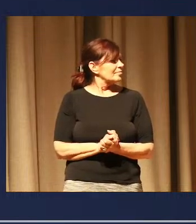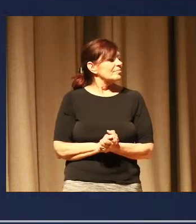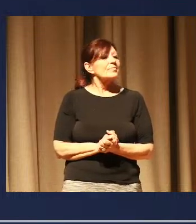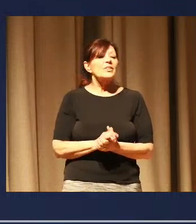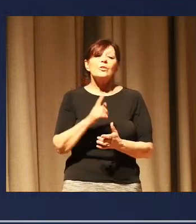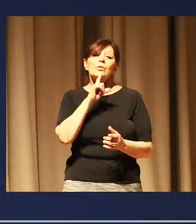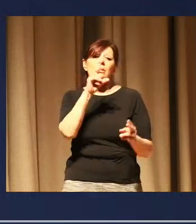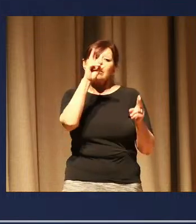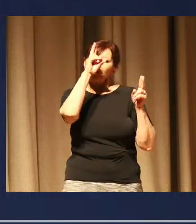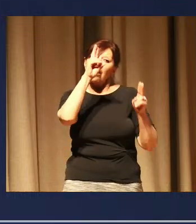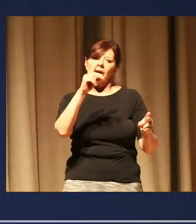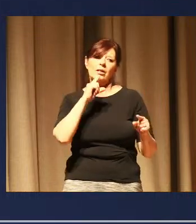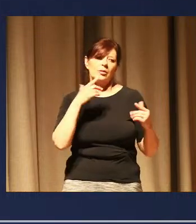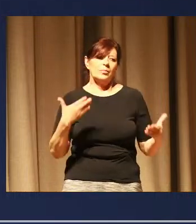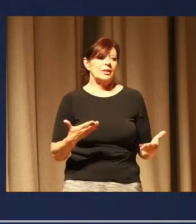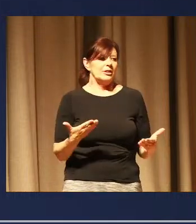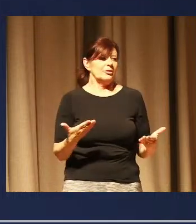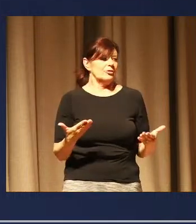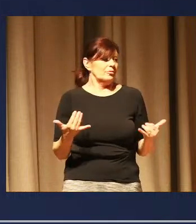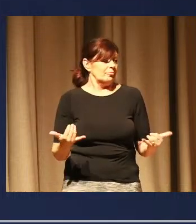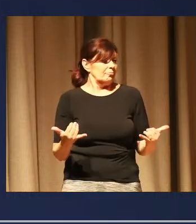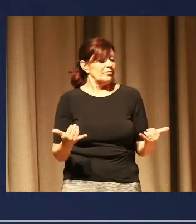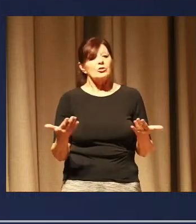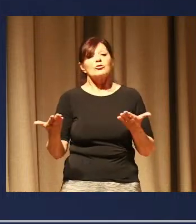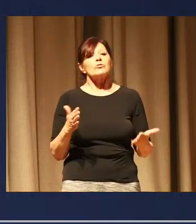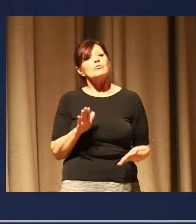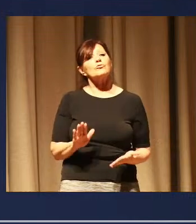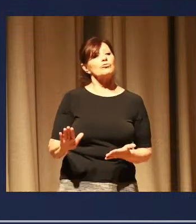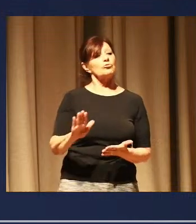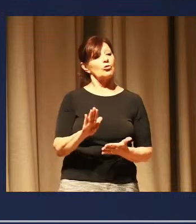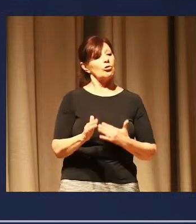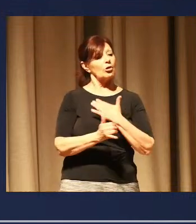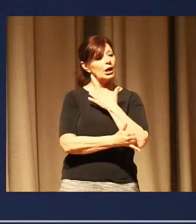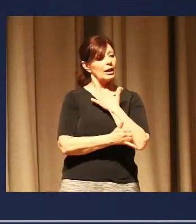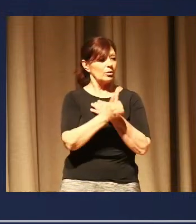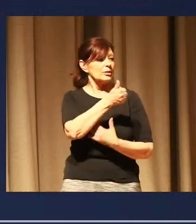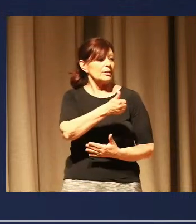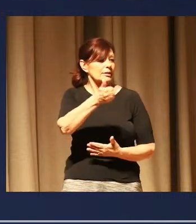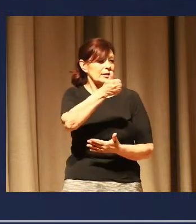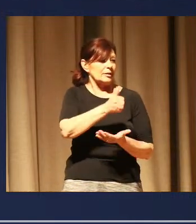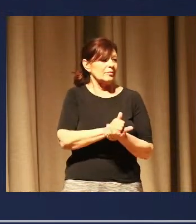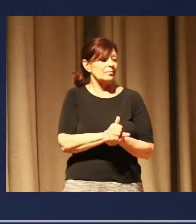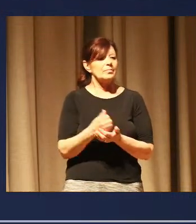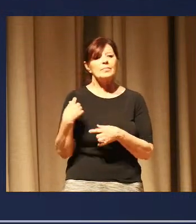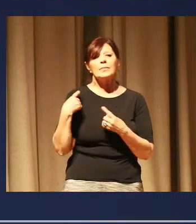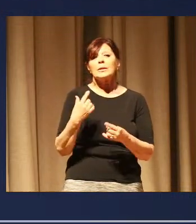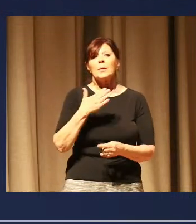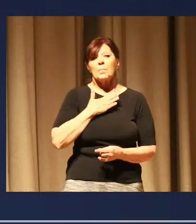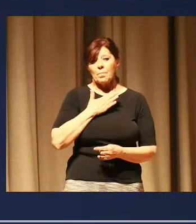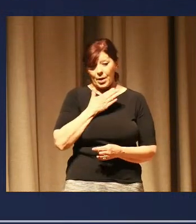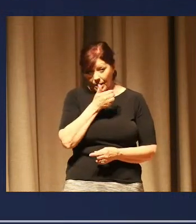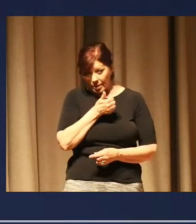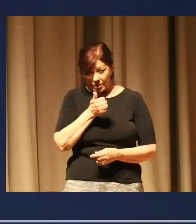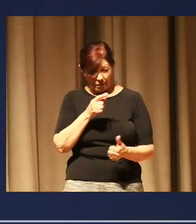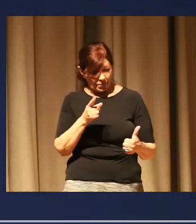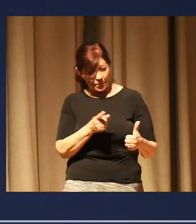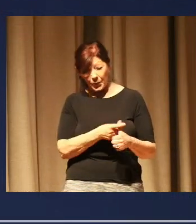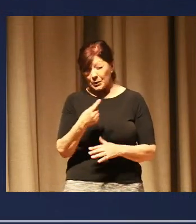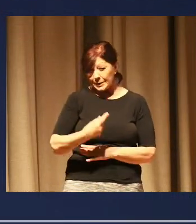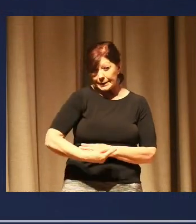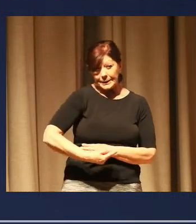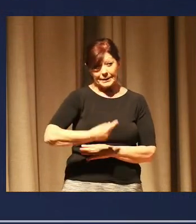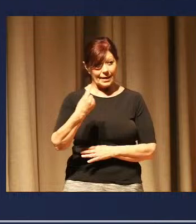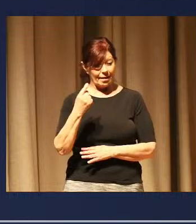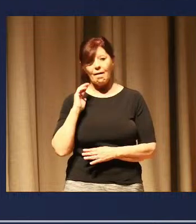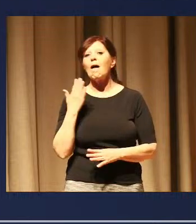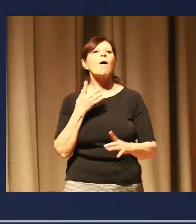It's an honor to be here before you today serving as your county executive. Since my administration's first day,